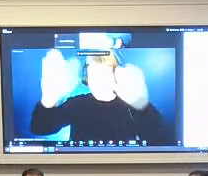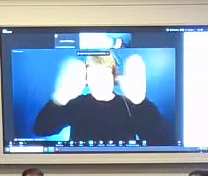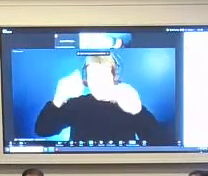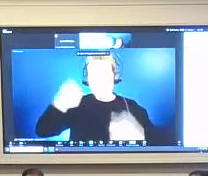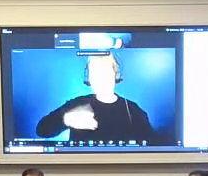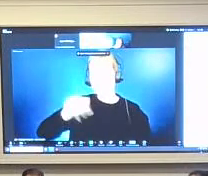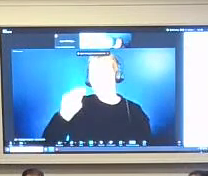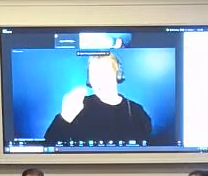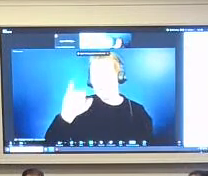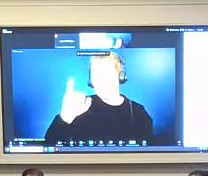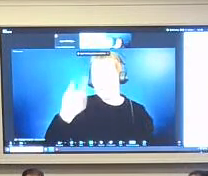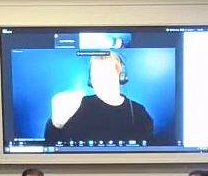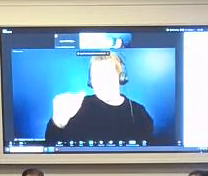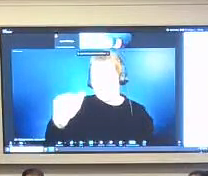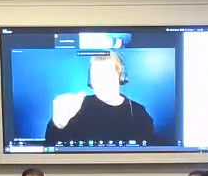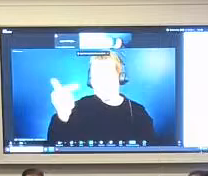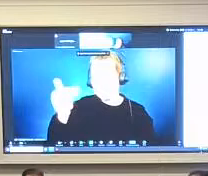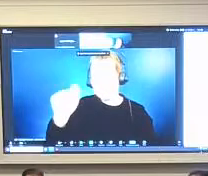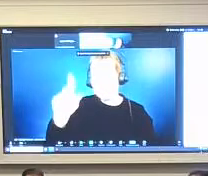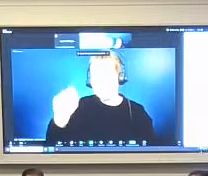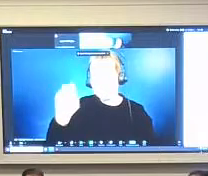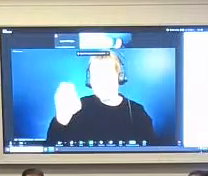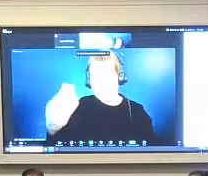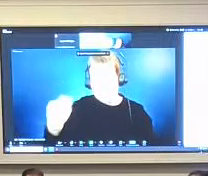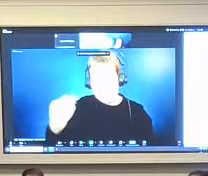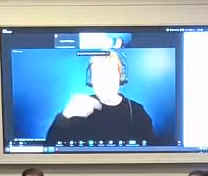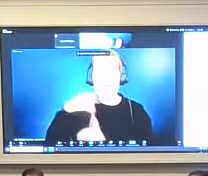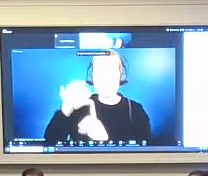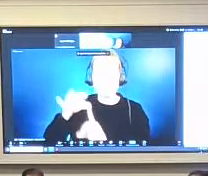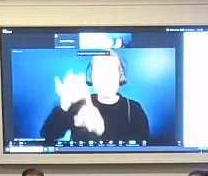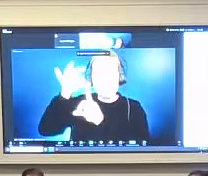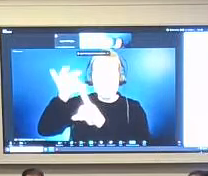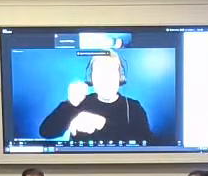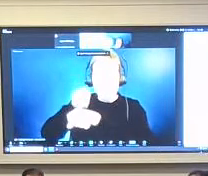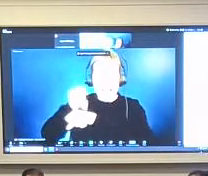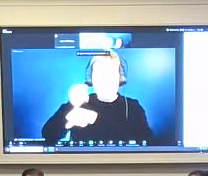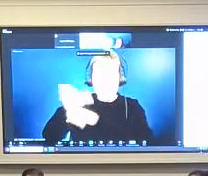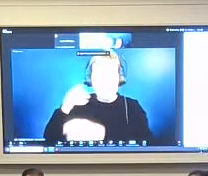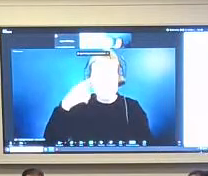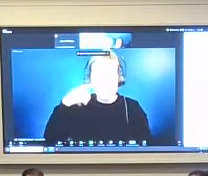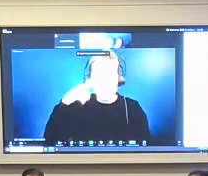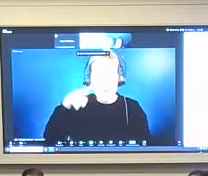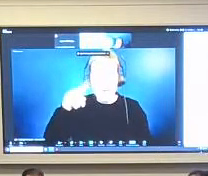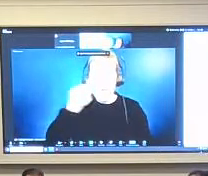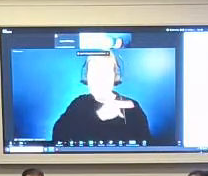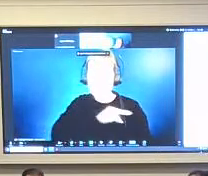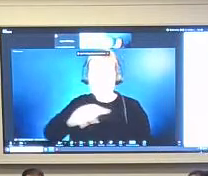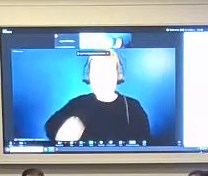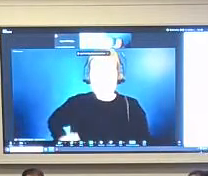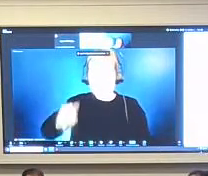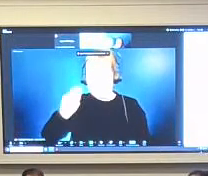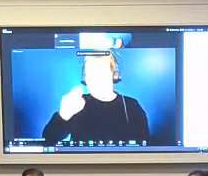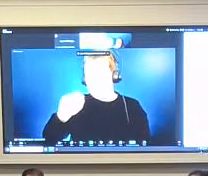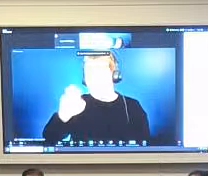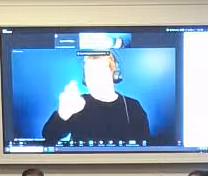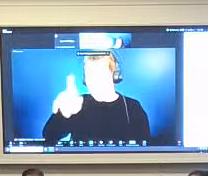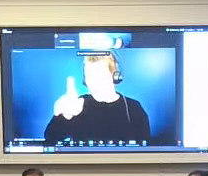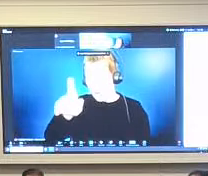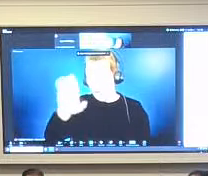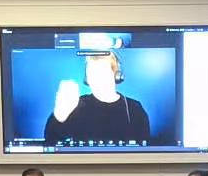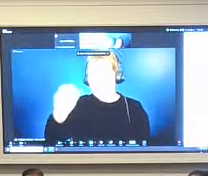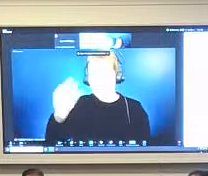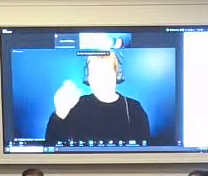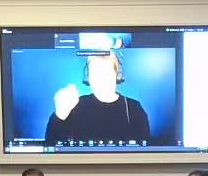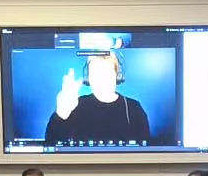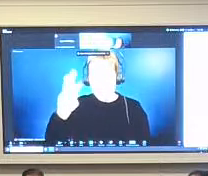a special advisor to Mayor Cogswell. And this is my first in-person commission meeting.